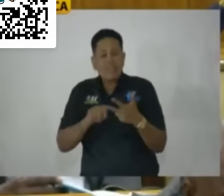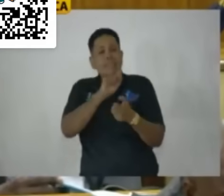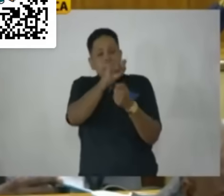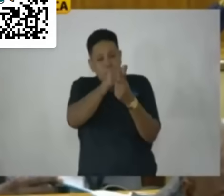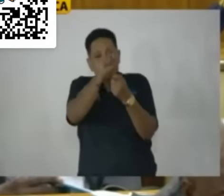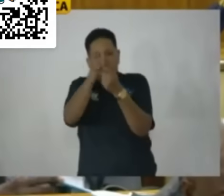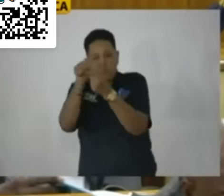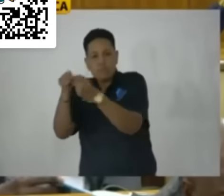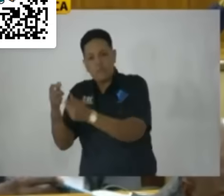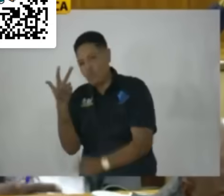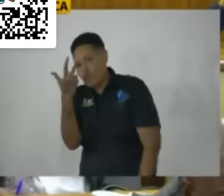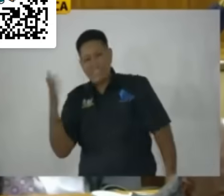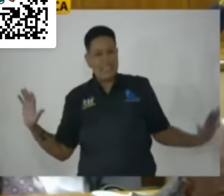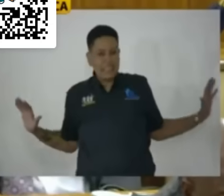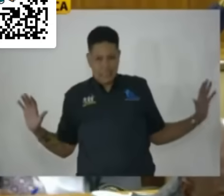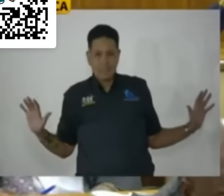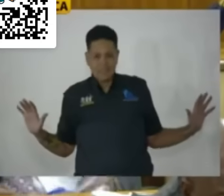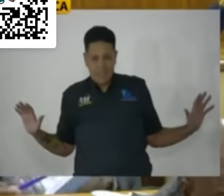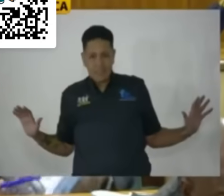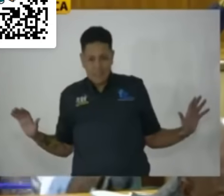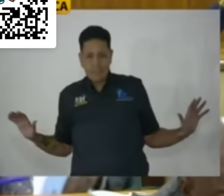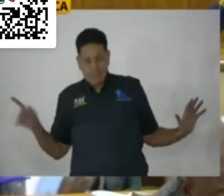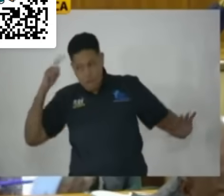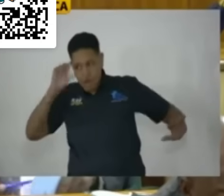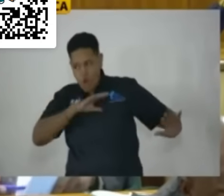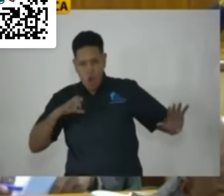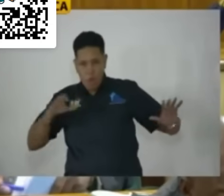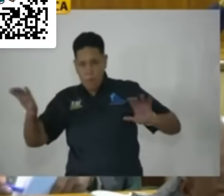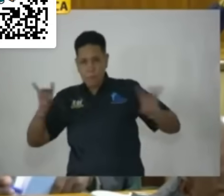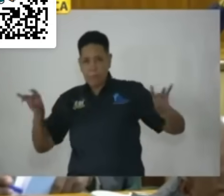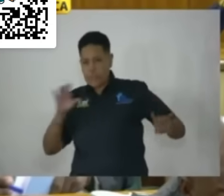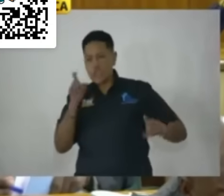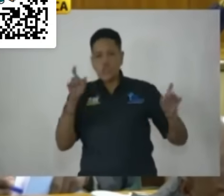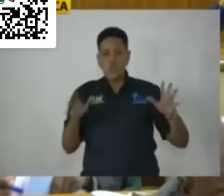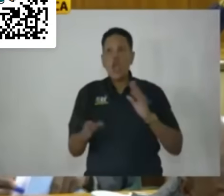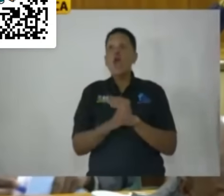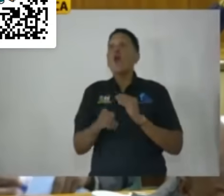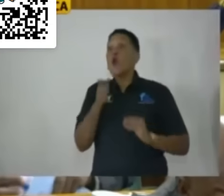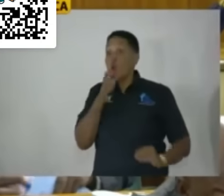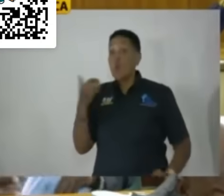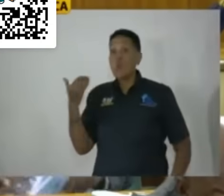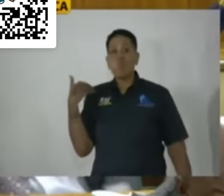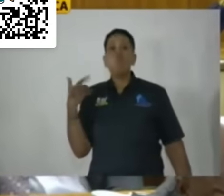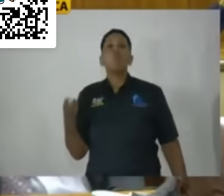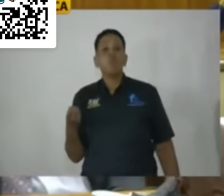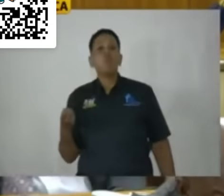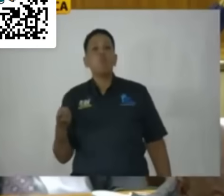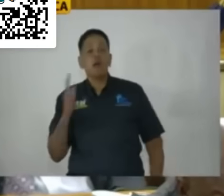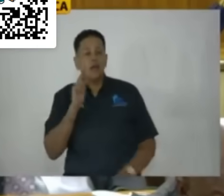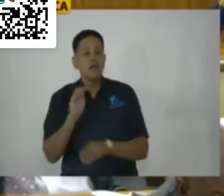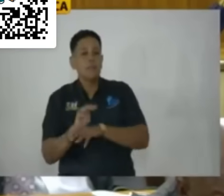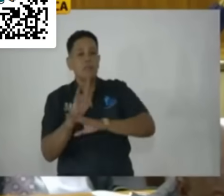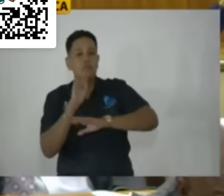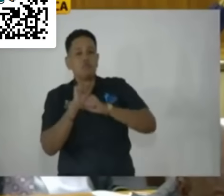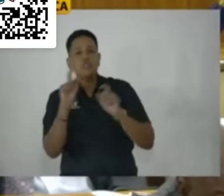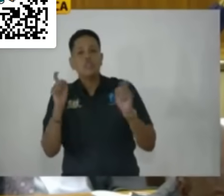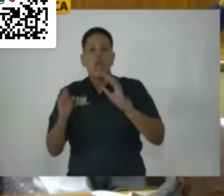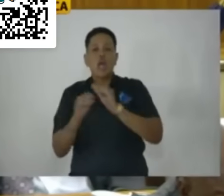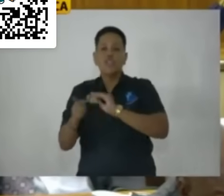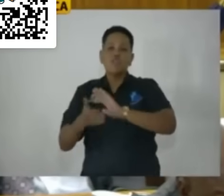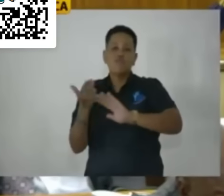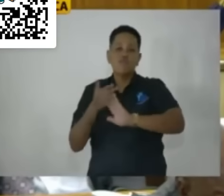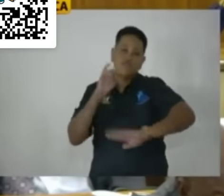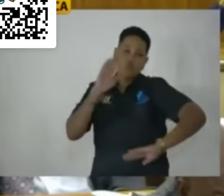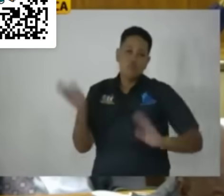case of the House Committee, that the minister in charge of arranging the business